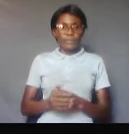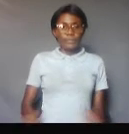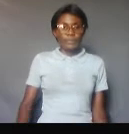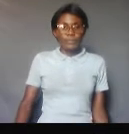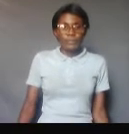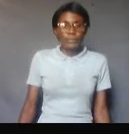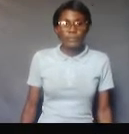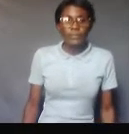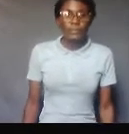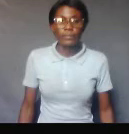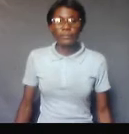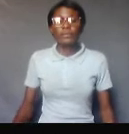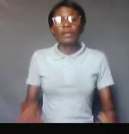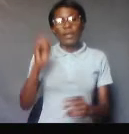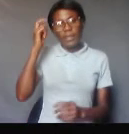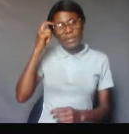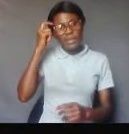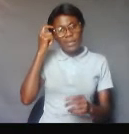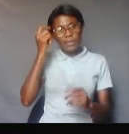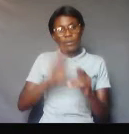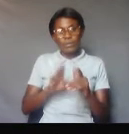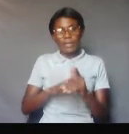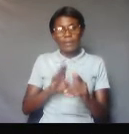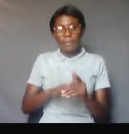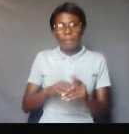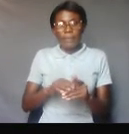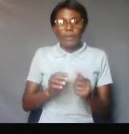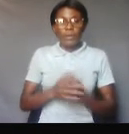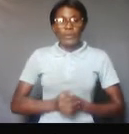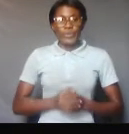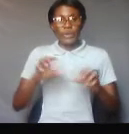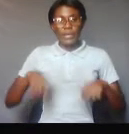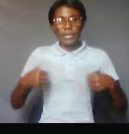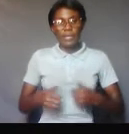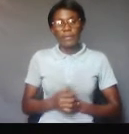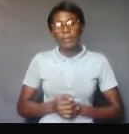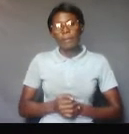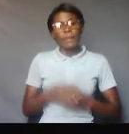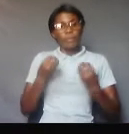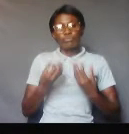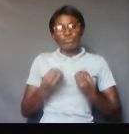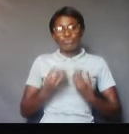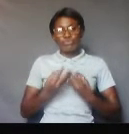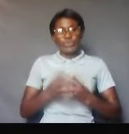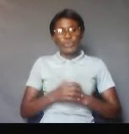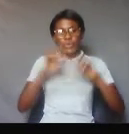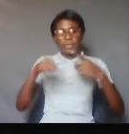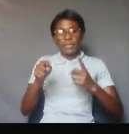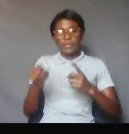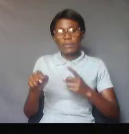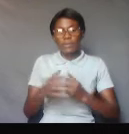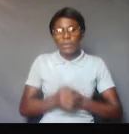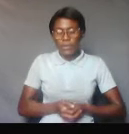A number of these sort of general concerns when we think about disability and navigating